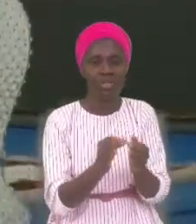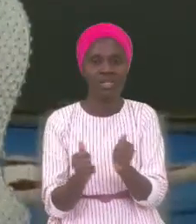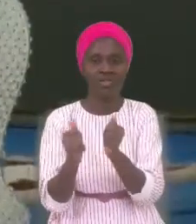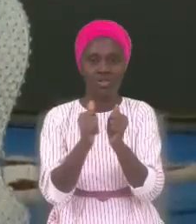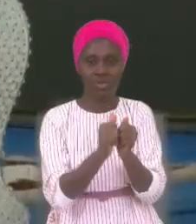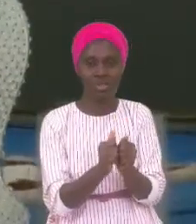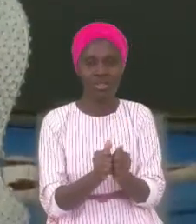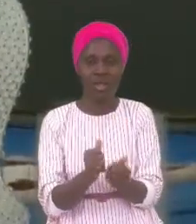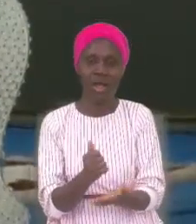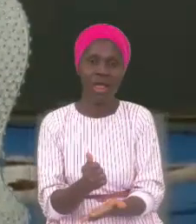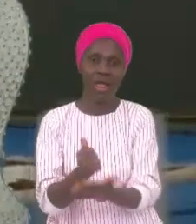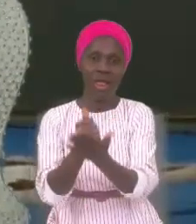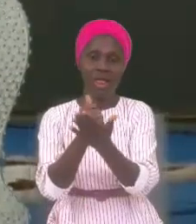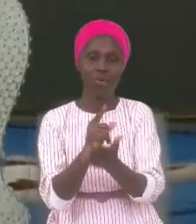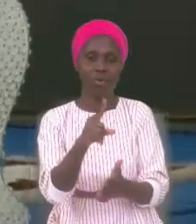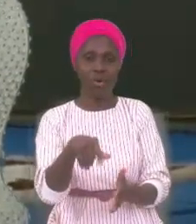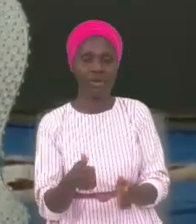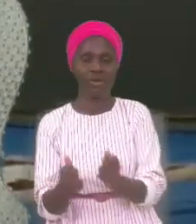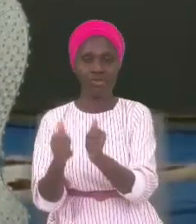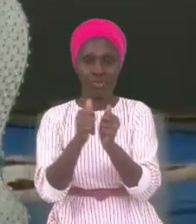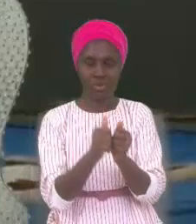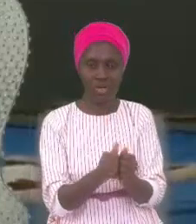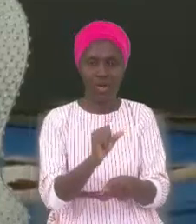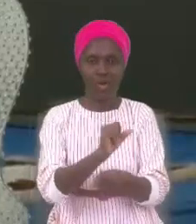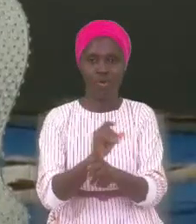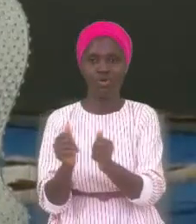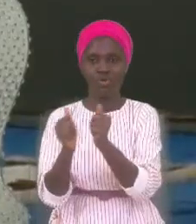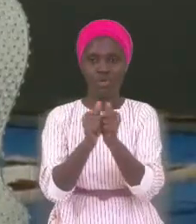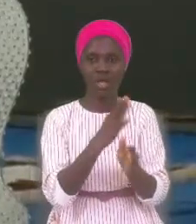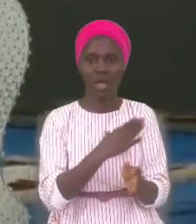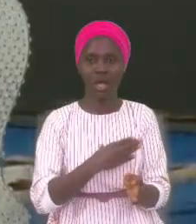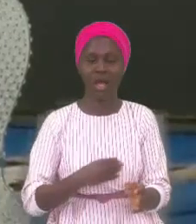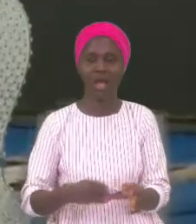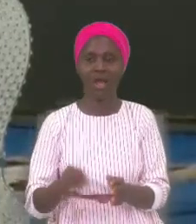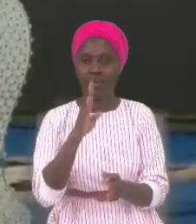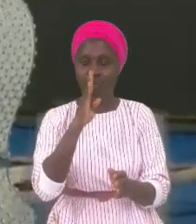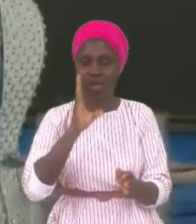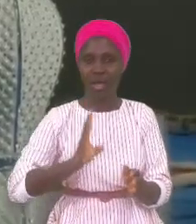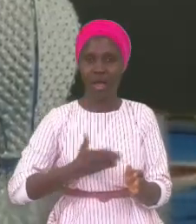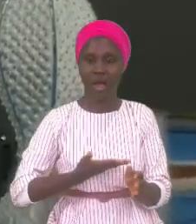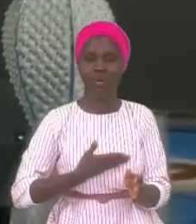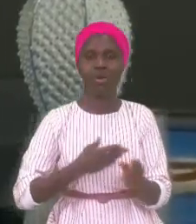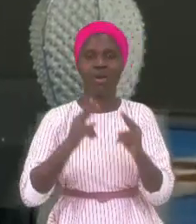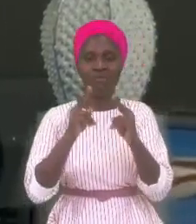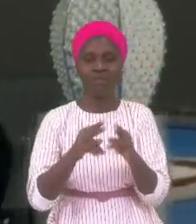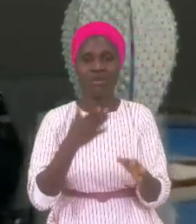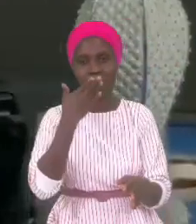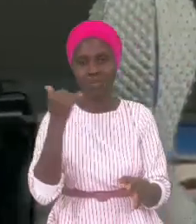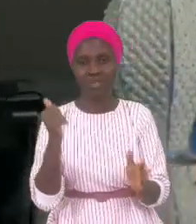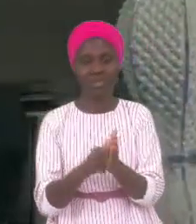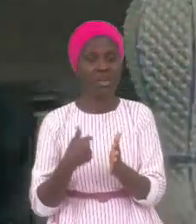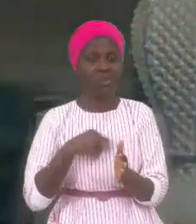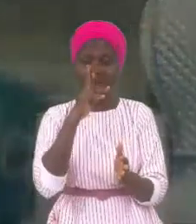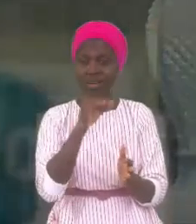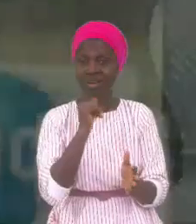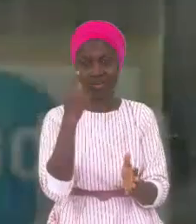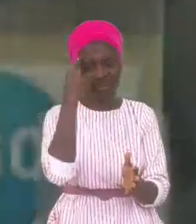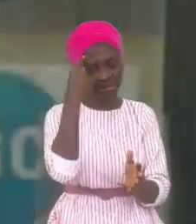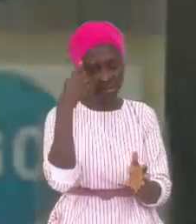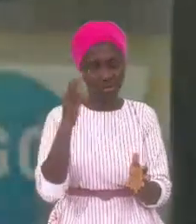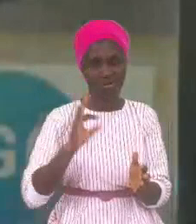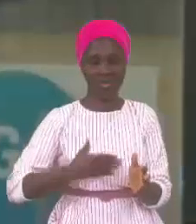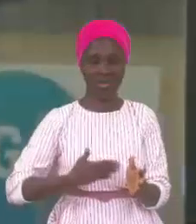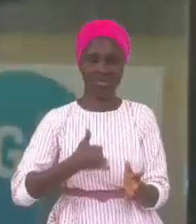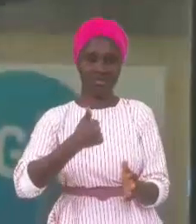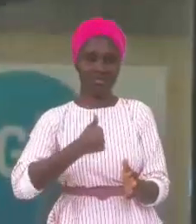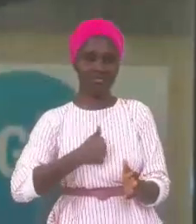help together, function together, and be our very best is that we're not thinking of ourselves at the